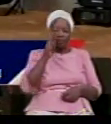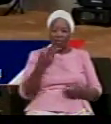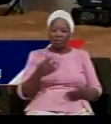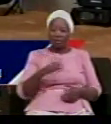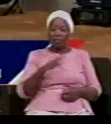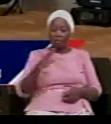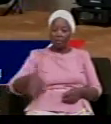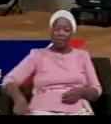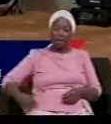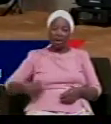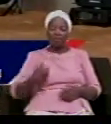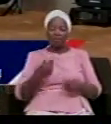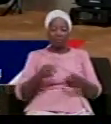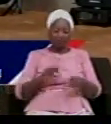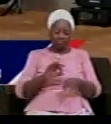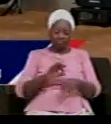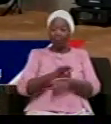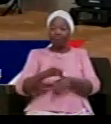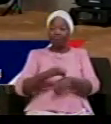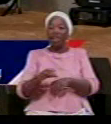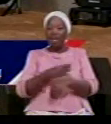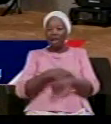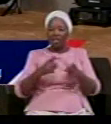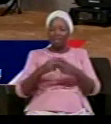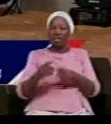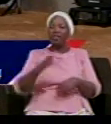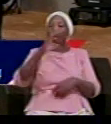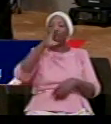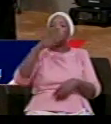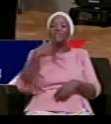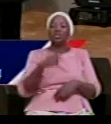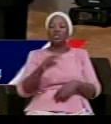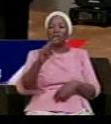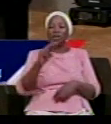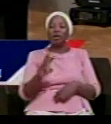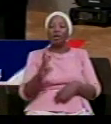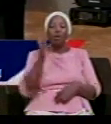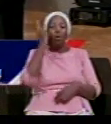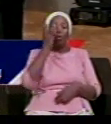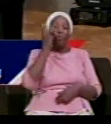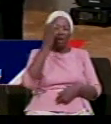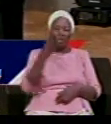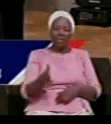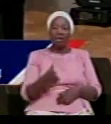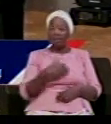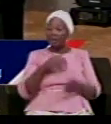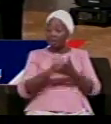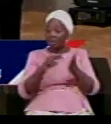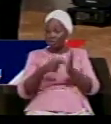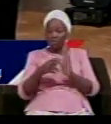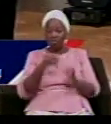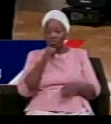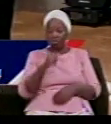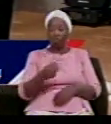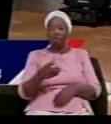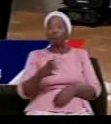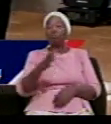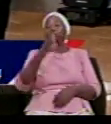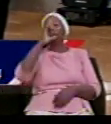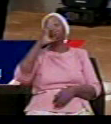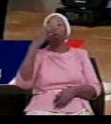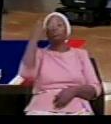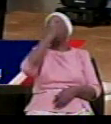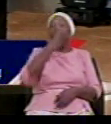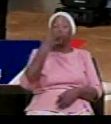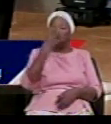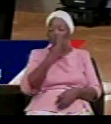vineyards, and drink the wine thereof. That means it's not alcohol. It's not talking of